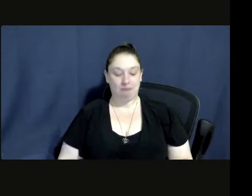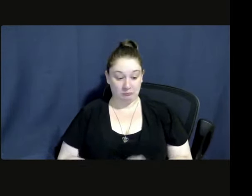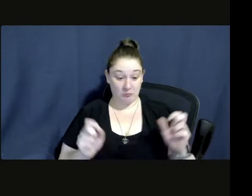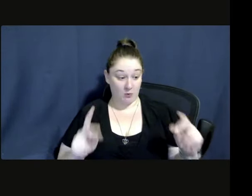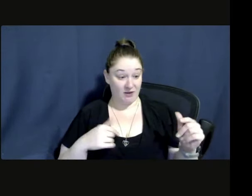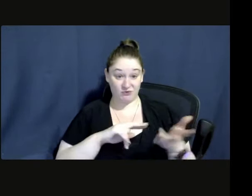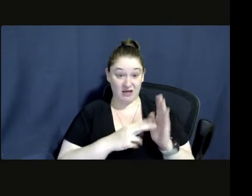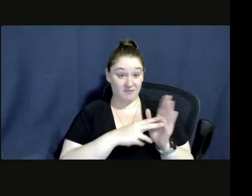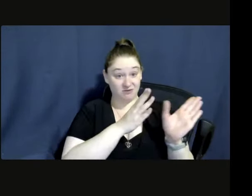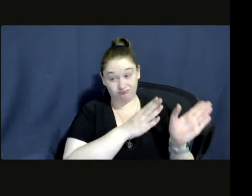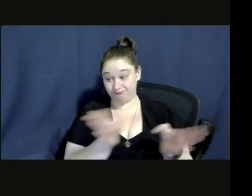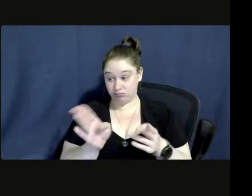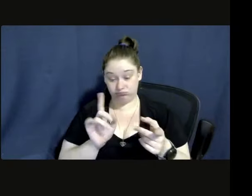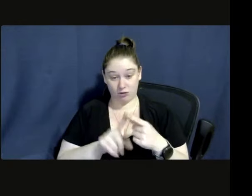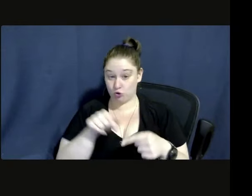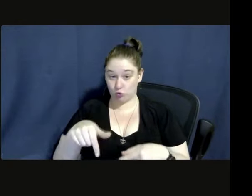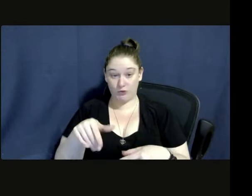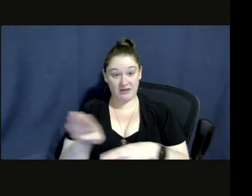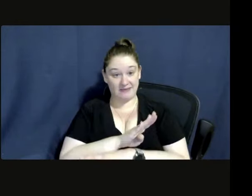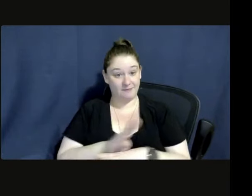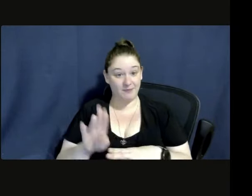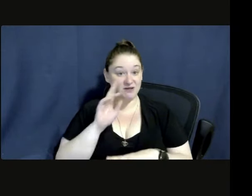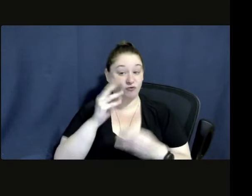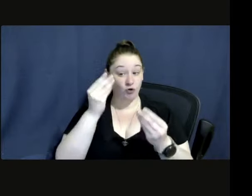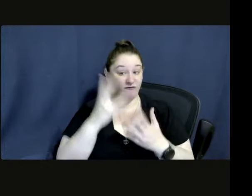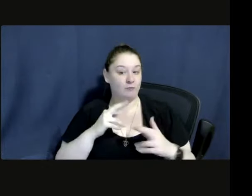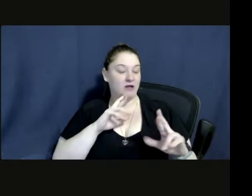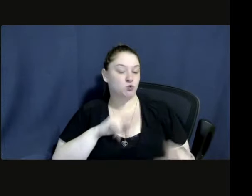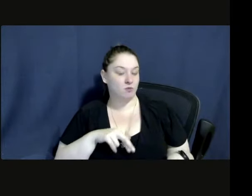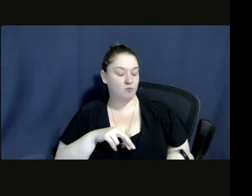right down to the business of information reports, and we have